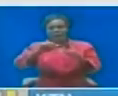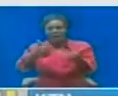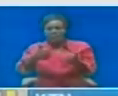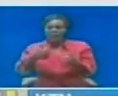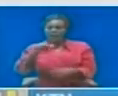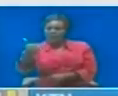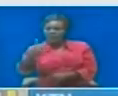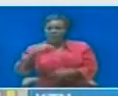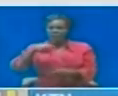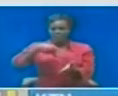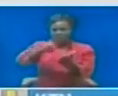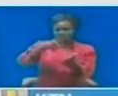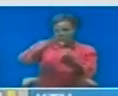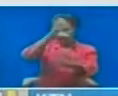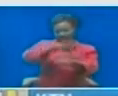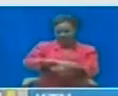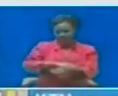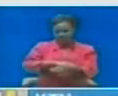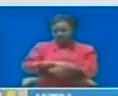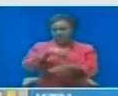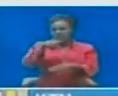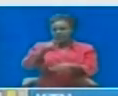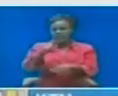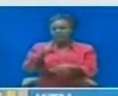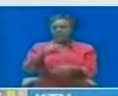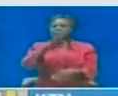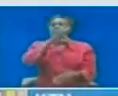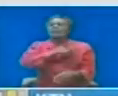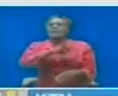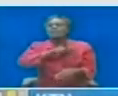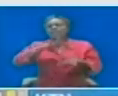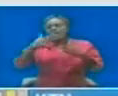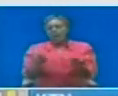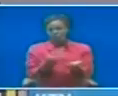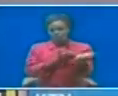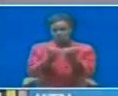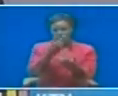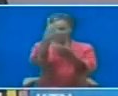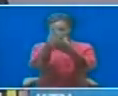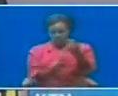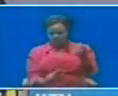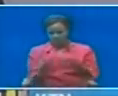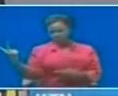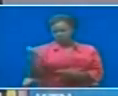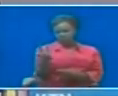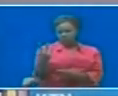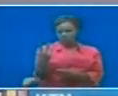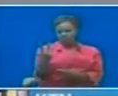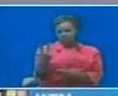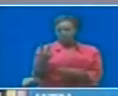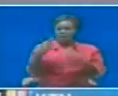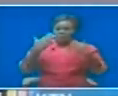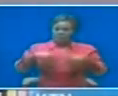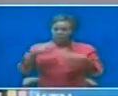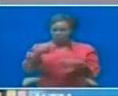teach people how to speak. Yes. So how lucrative and rewarding is this business? I think both of those